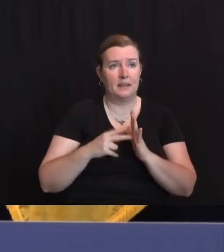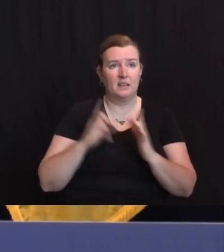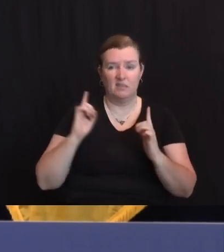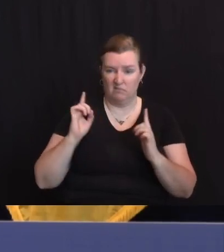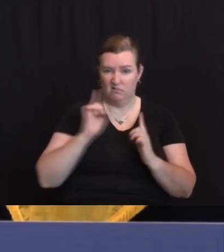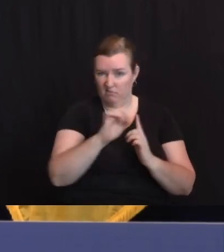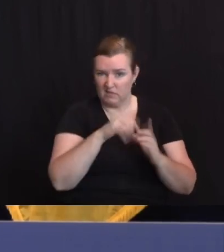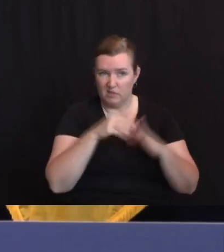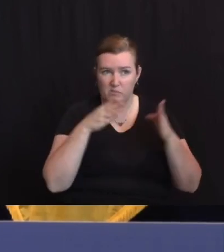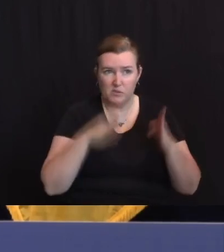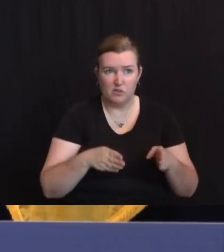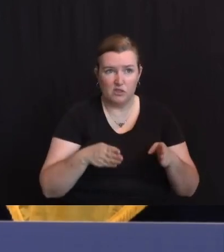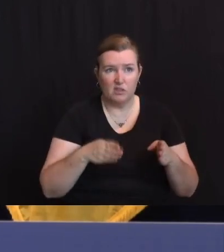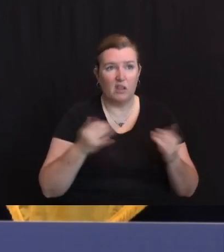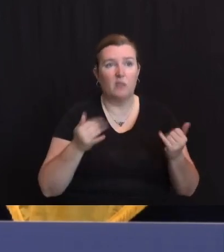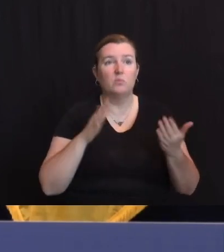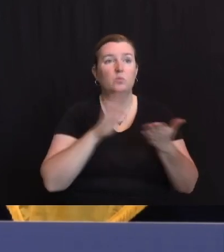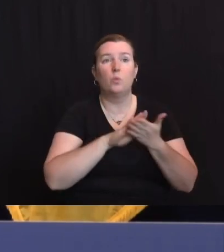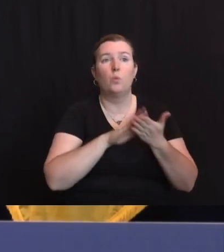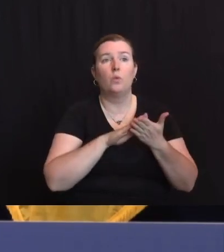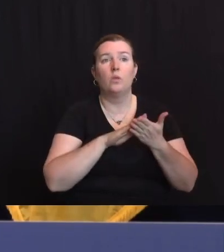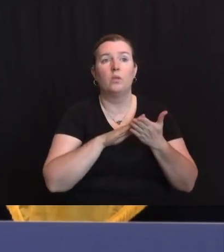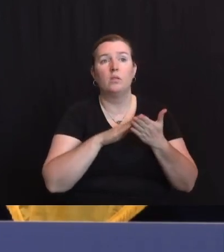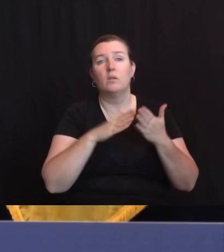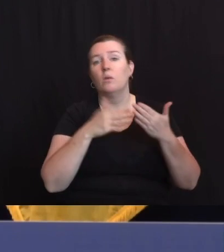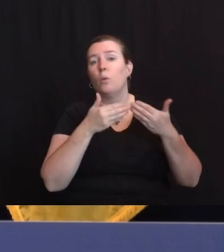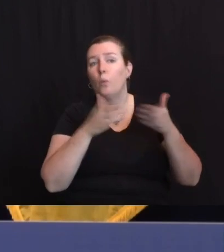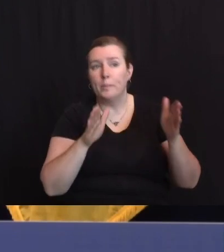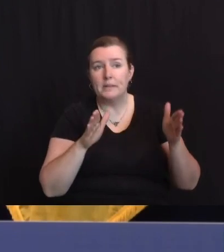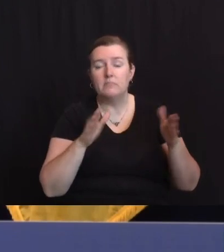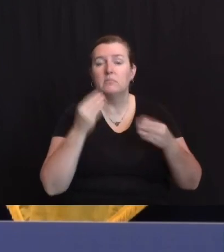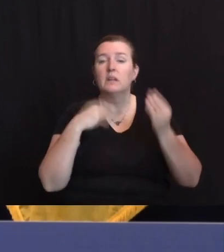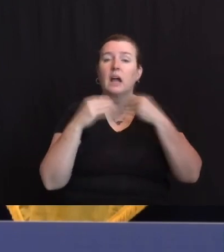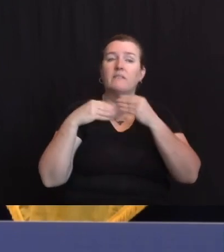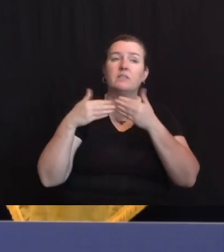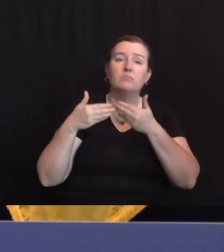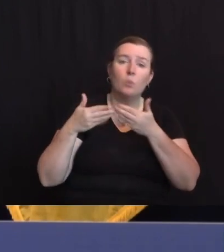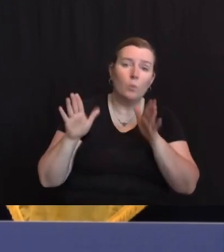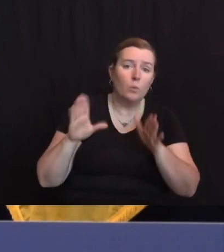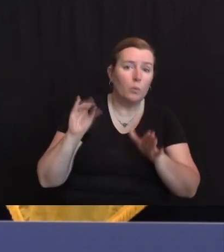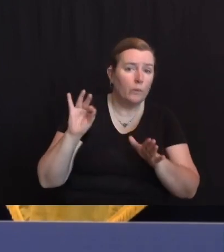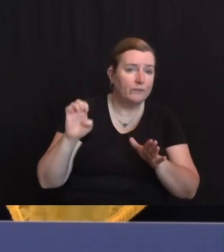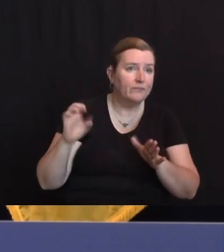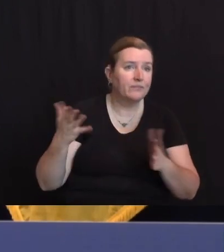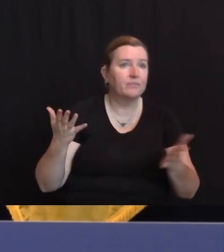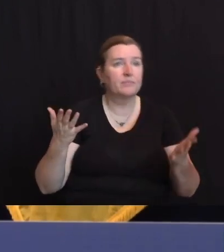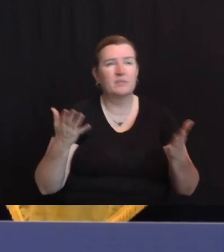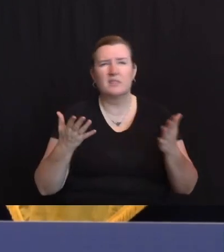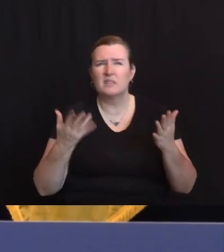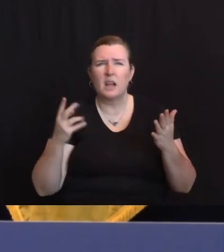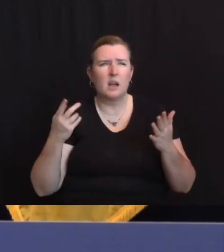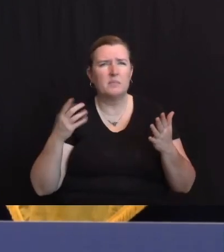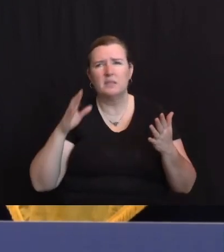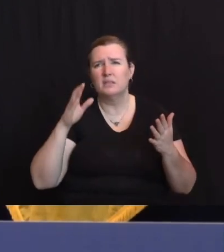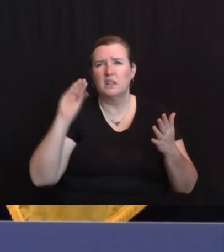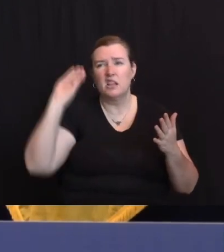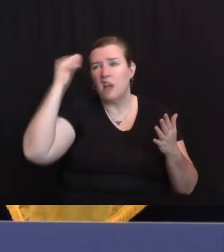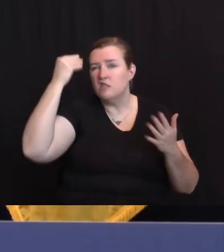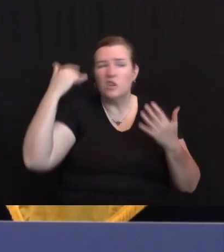dining, movie theaters. But we keep hearing every once in a while about these knucklehead